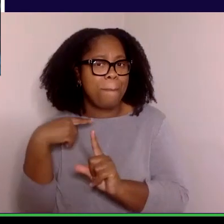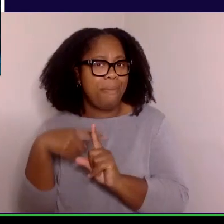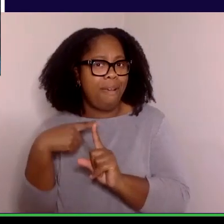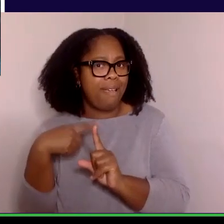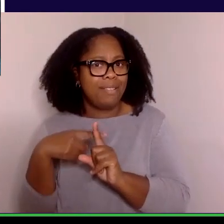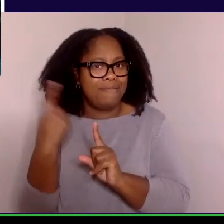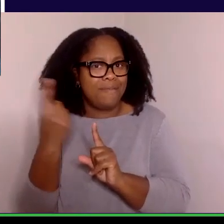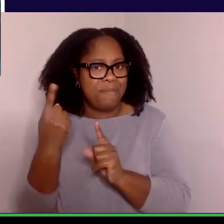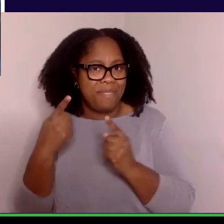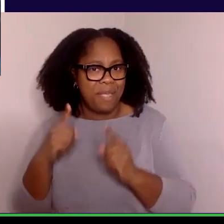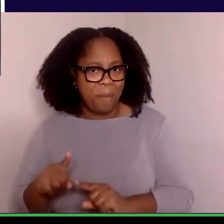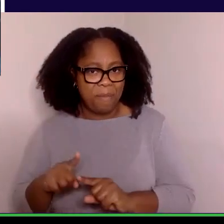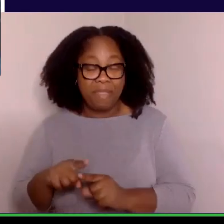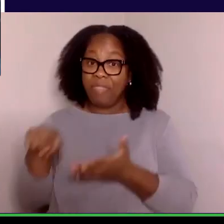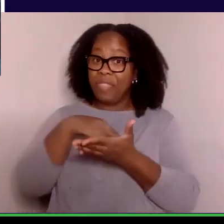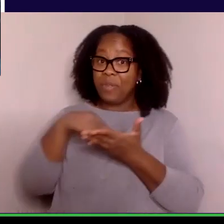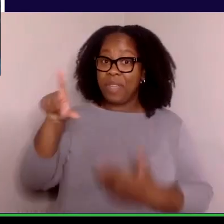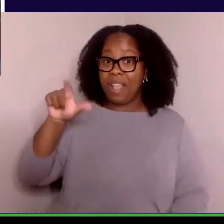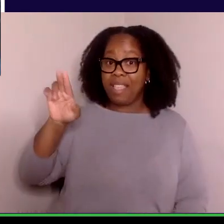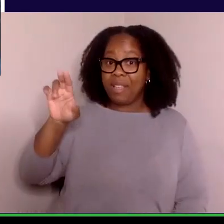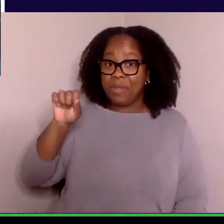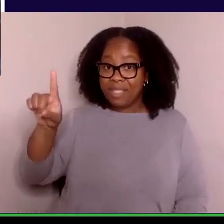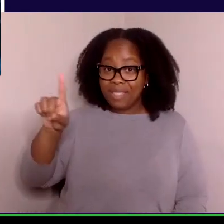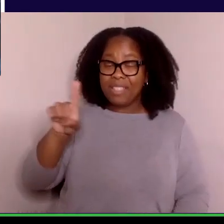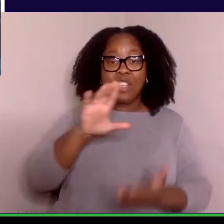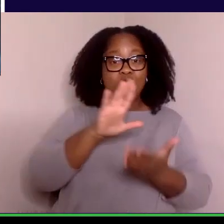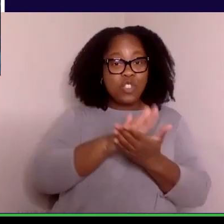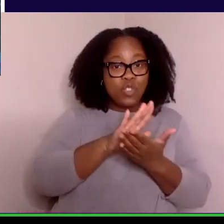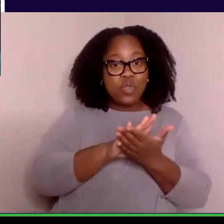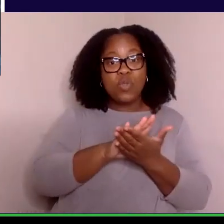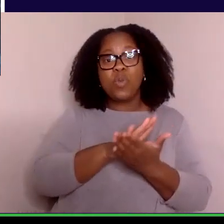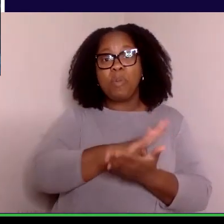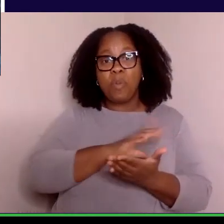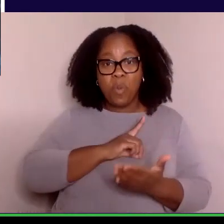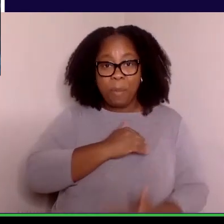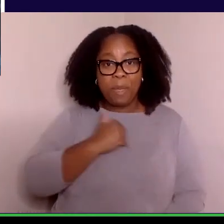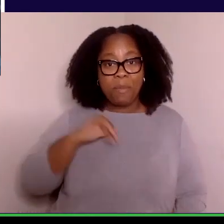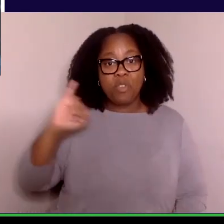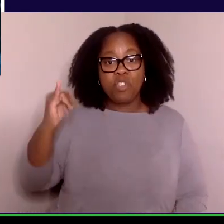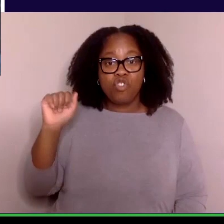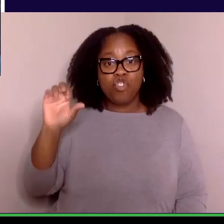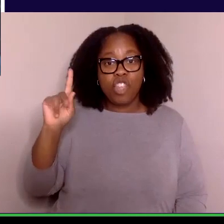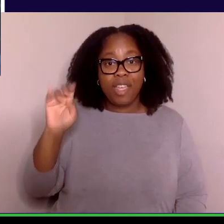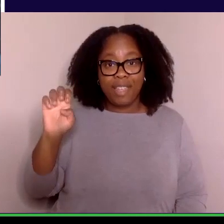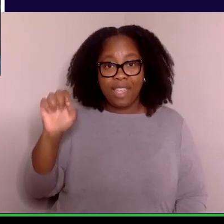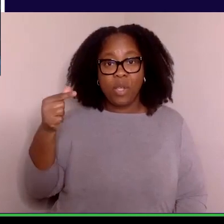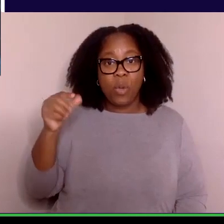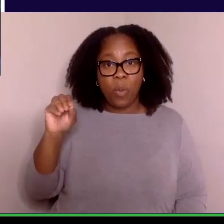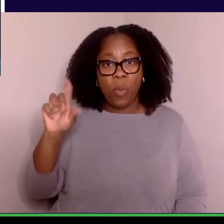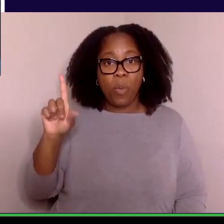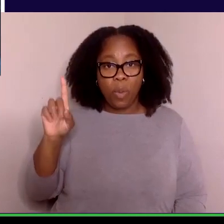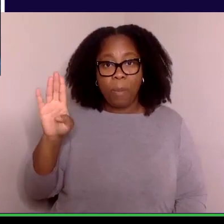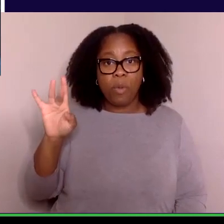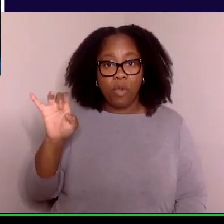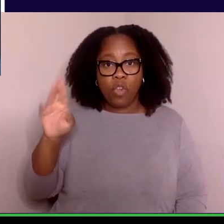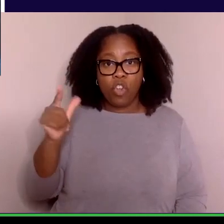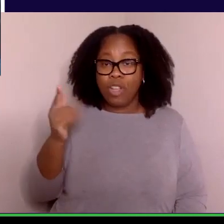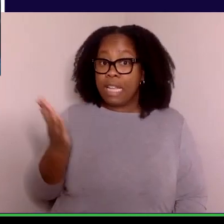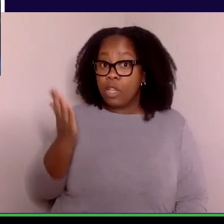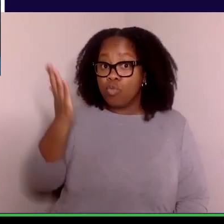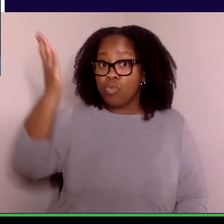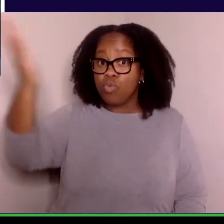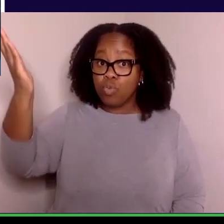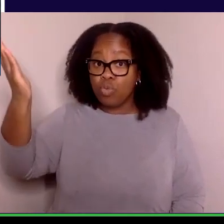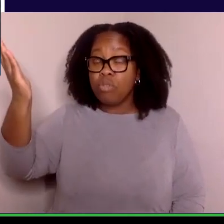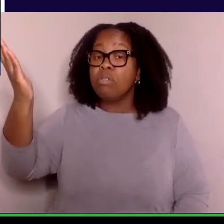week, LAUSD school board member Jackie Goldberg introduced a motion that would require